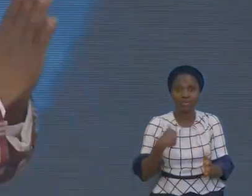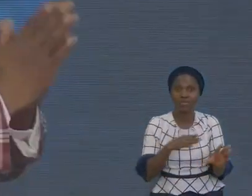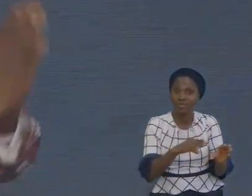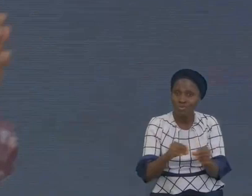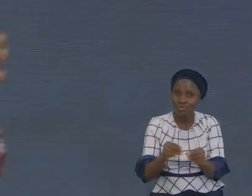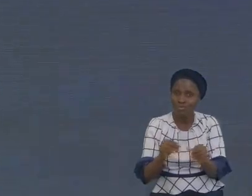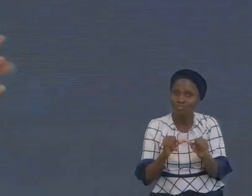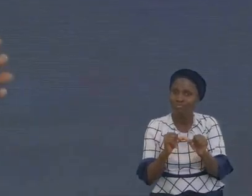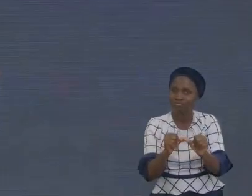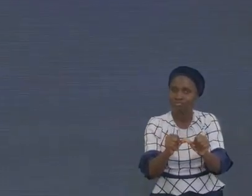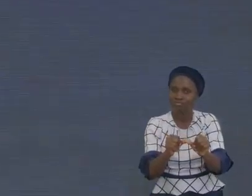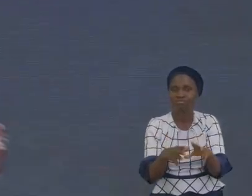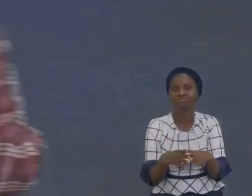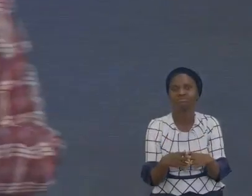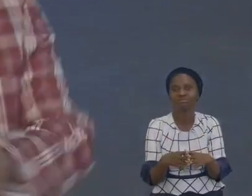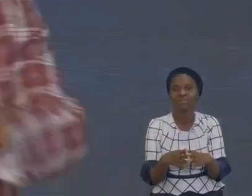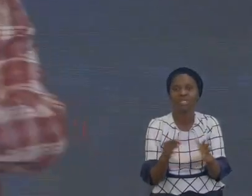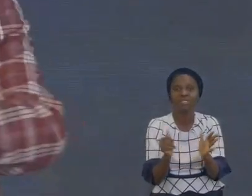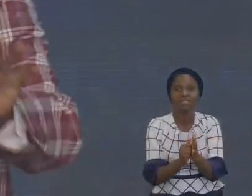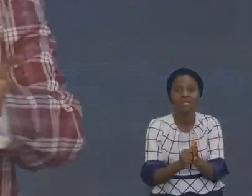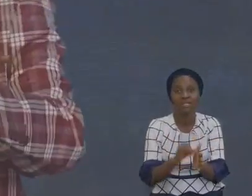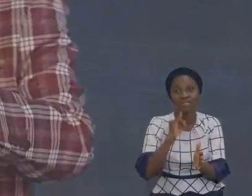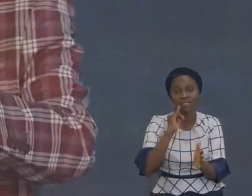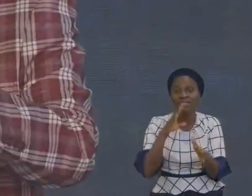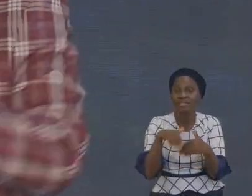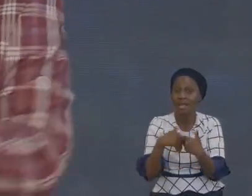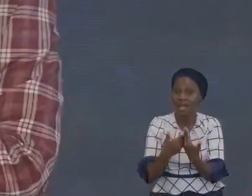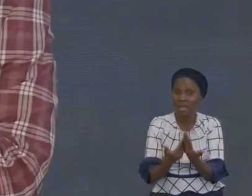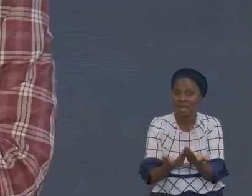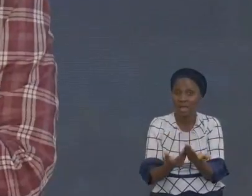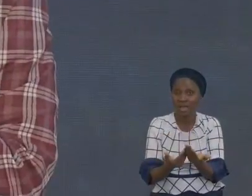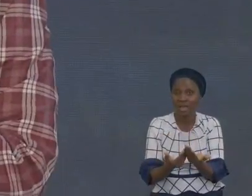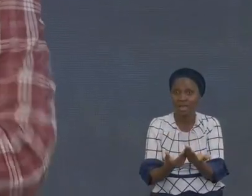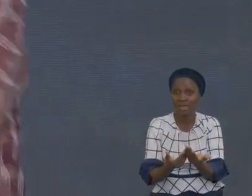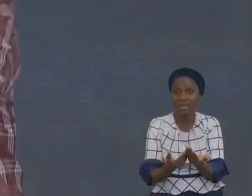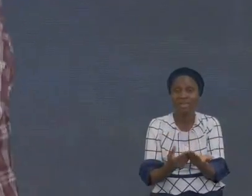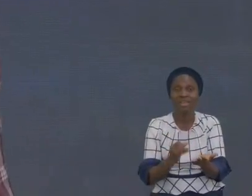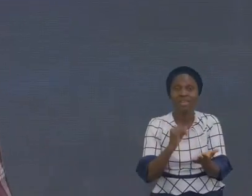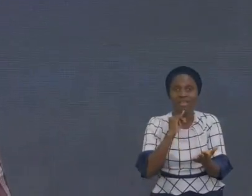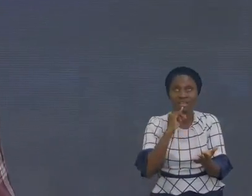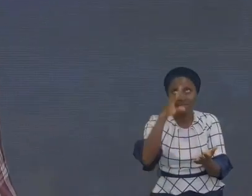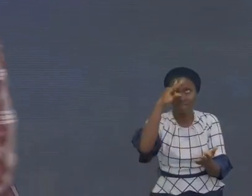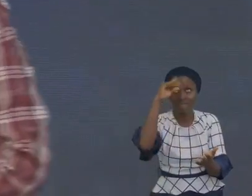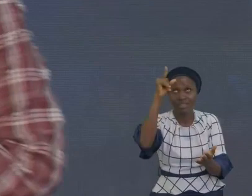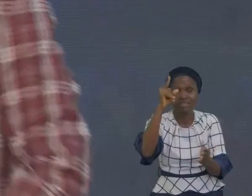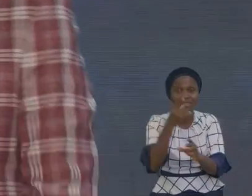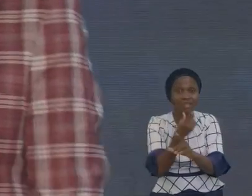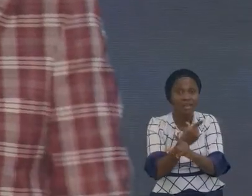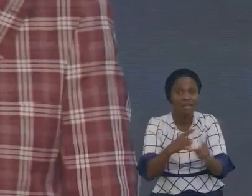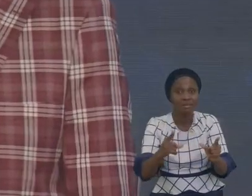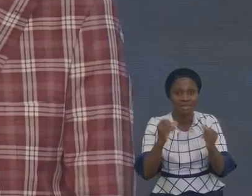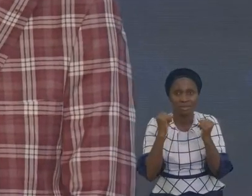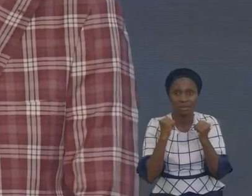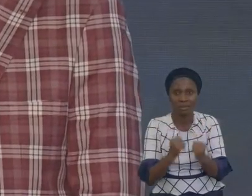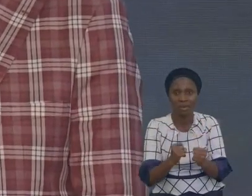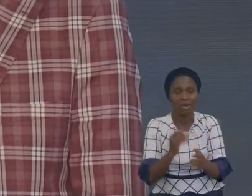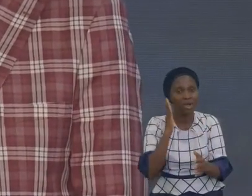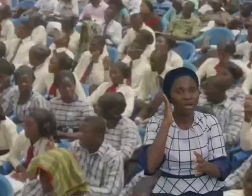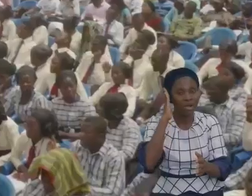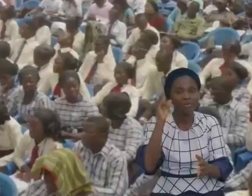his liberating power will so work in our lives. And we're going to go